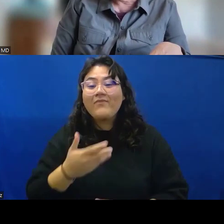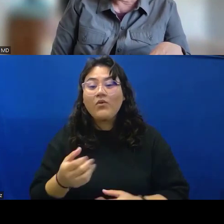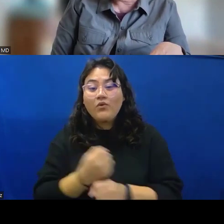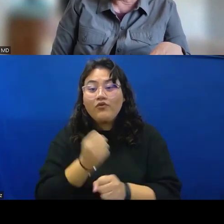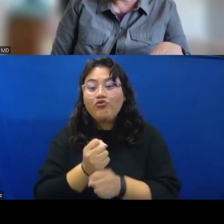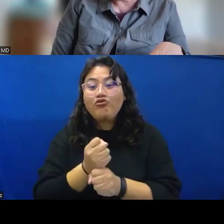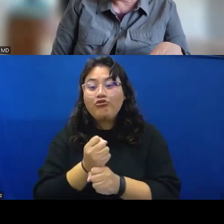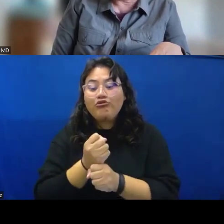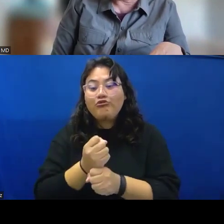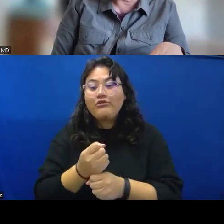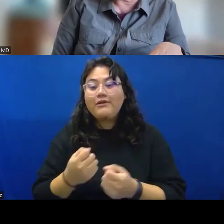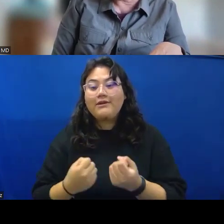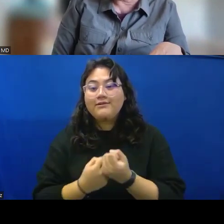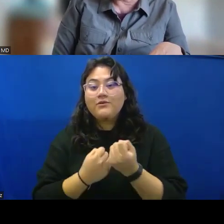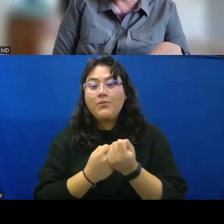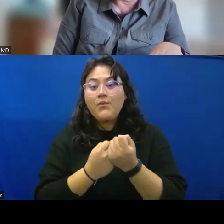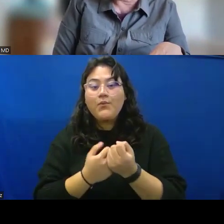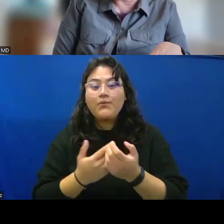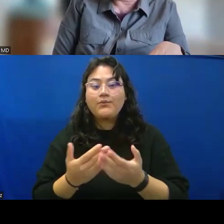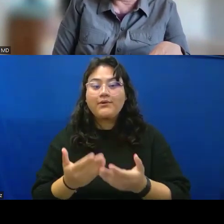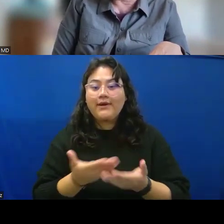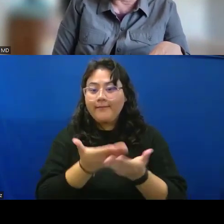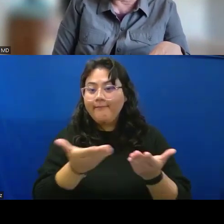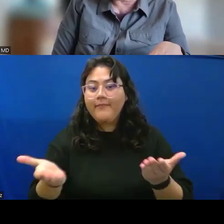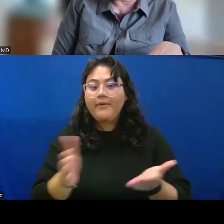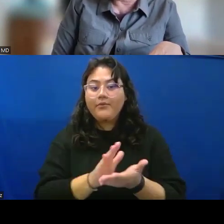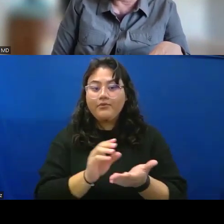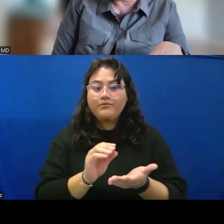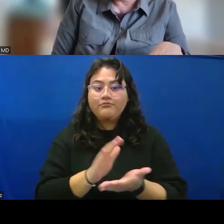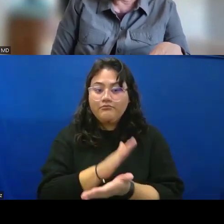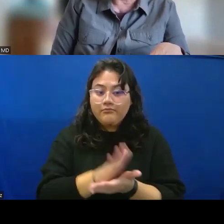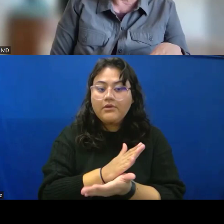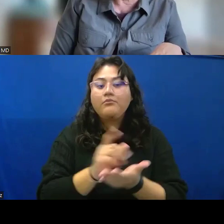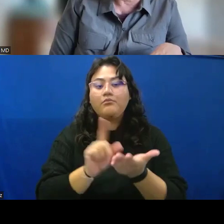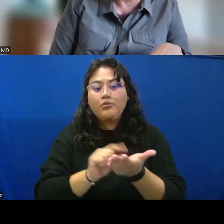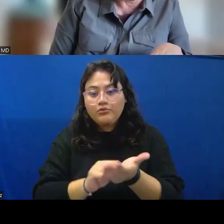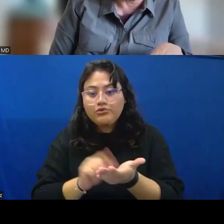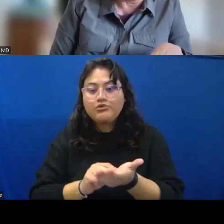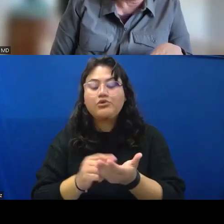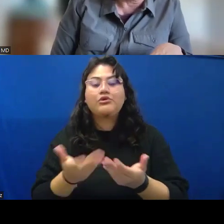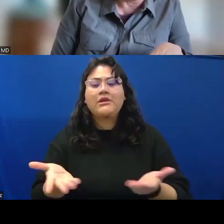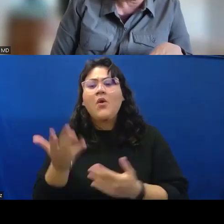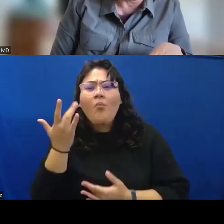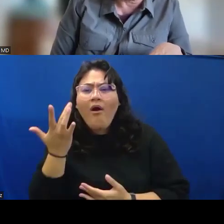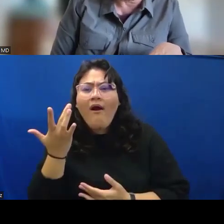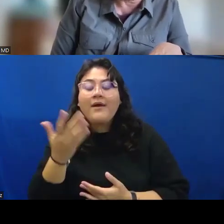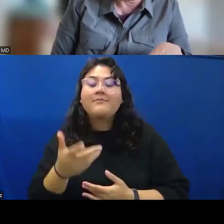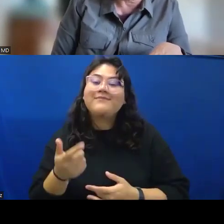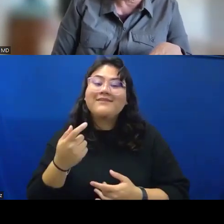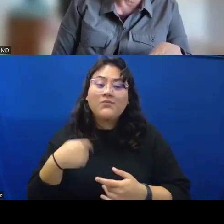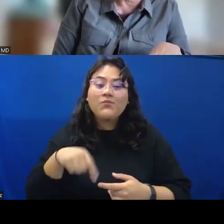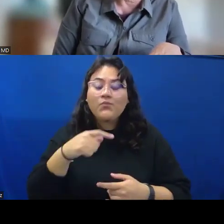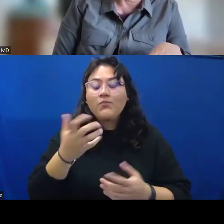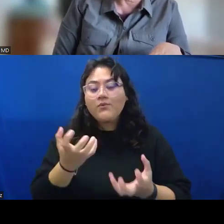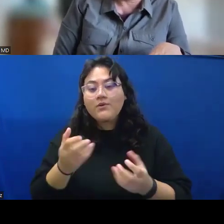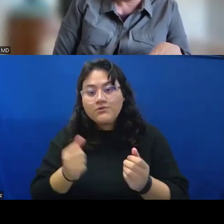activities and advocacy with support from the paid staff at the AAP. And the reason that we do this is because we support the